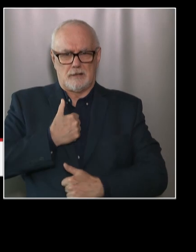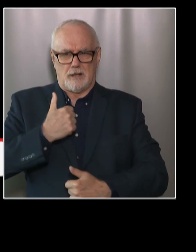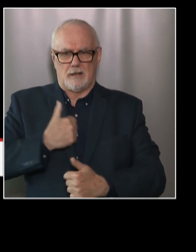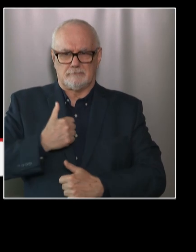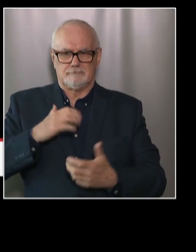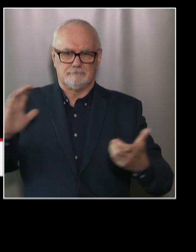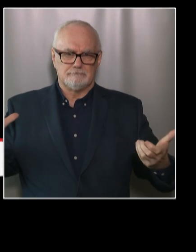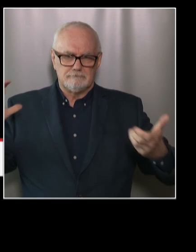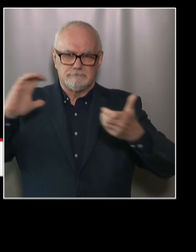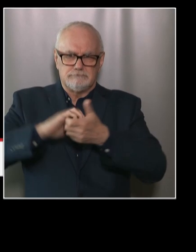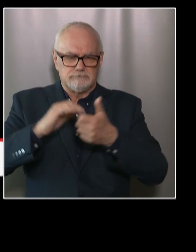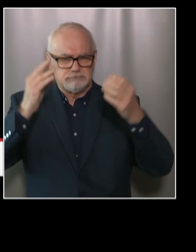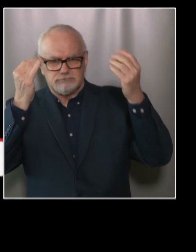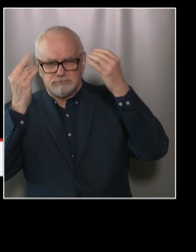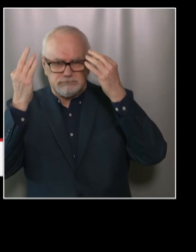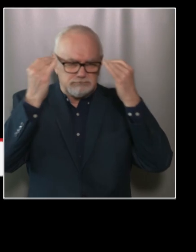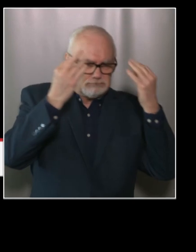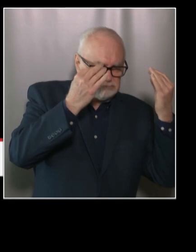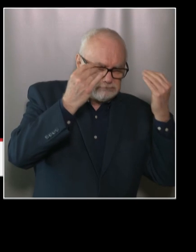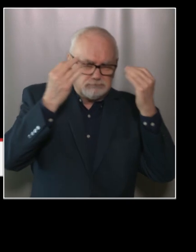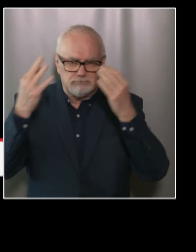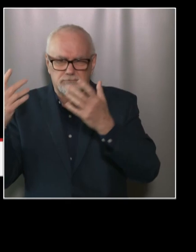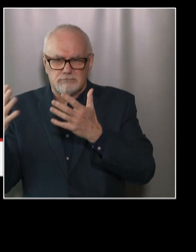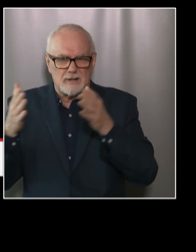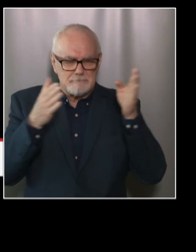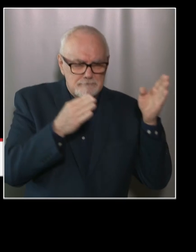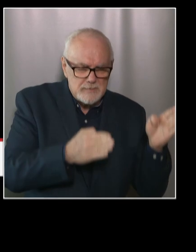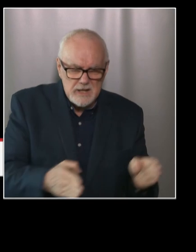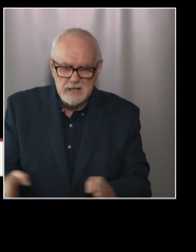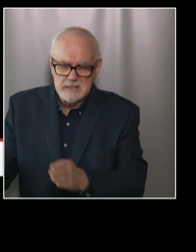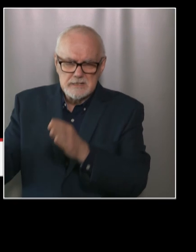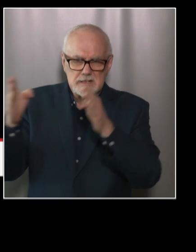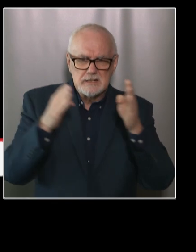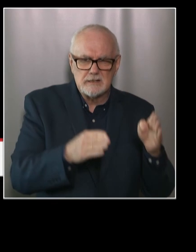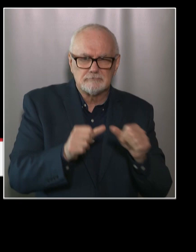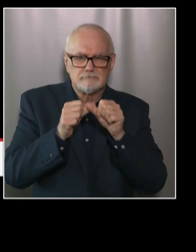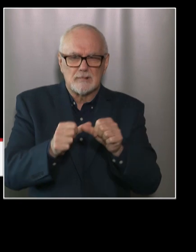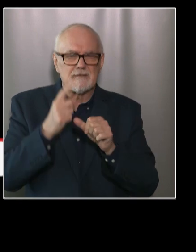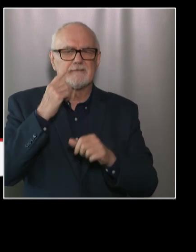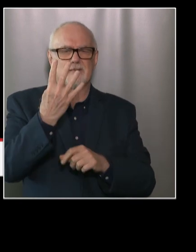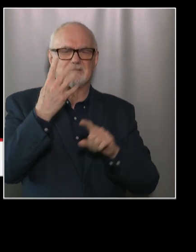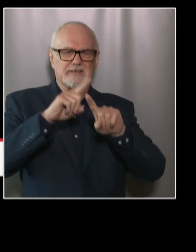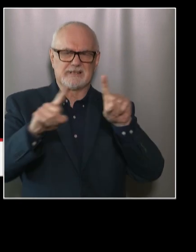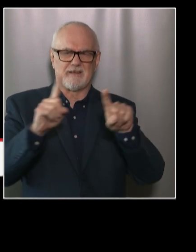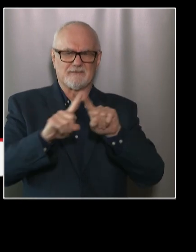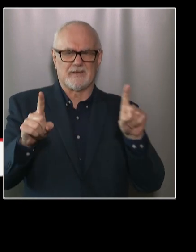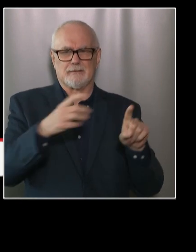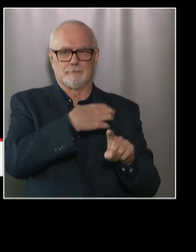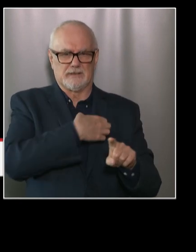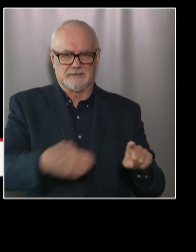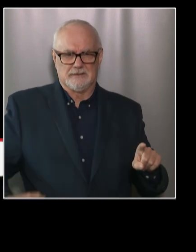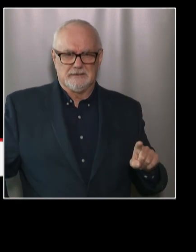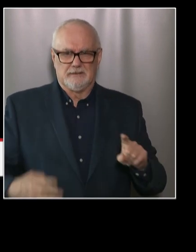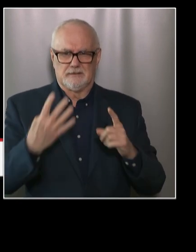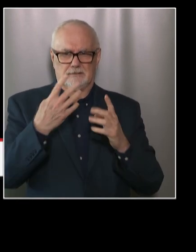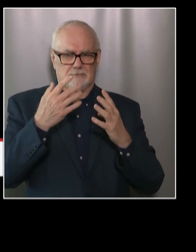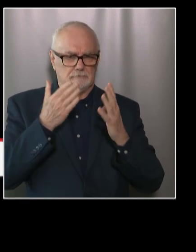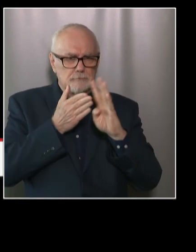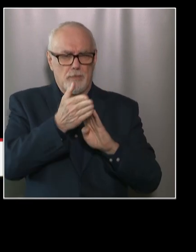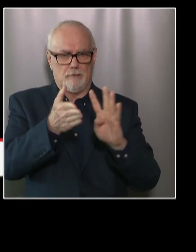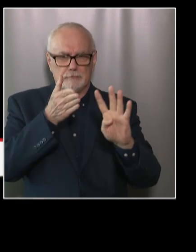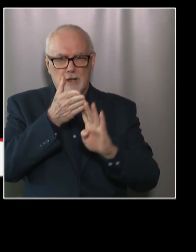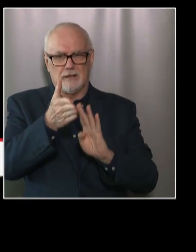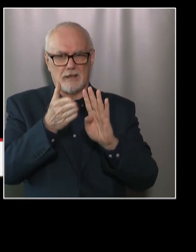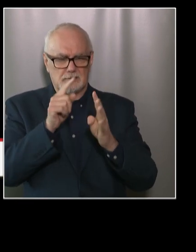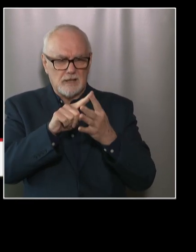spanned 4 mayoral administrations and created a vision for a campus that would provide a mix of uses, create jobs for